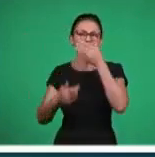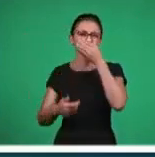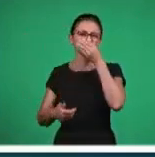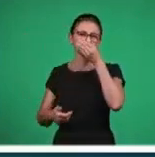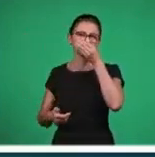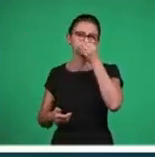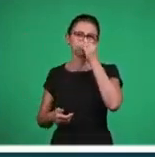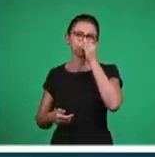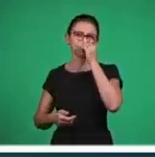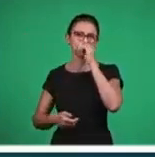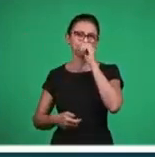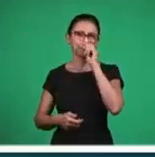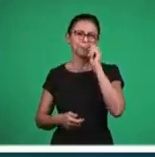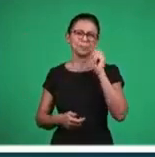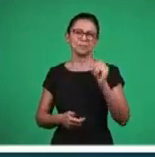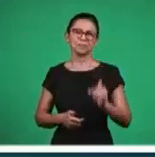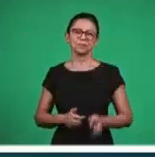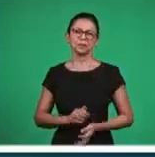meaning for this?